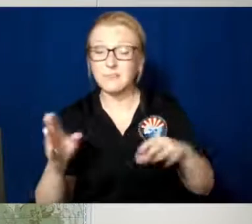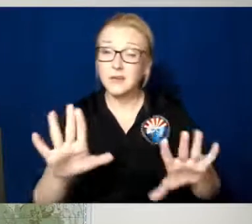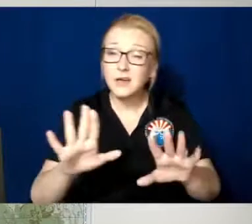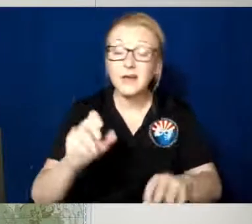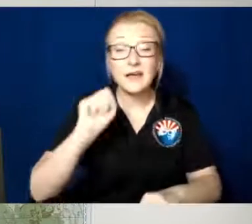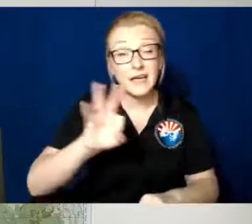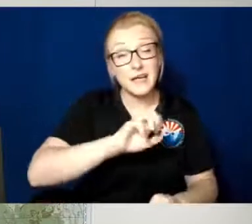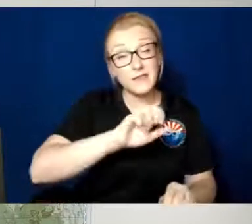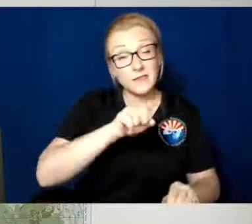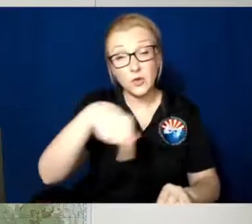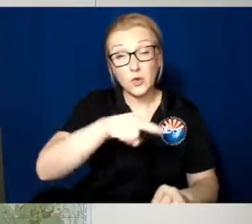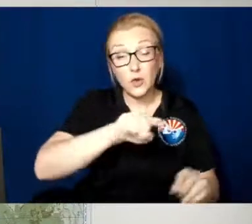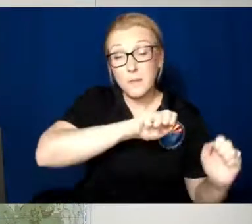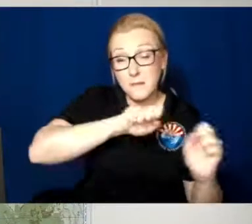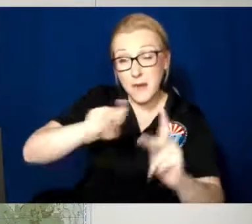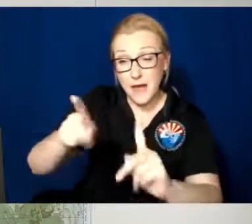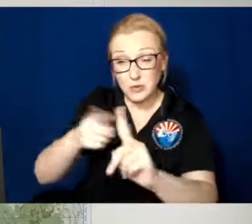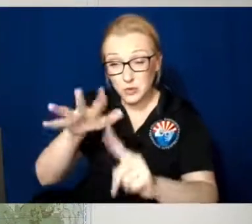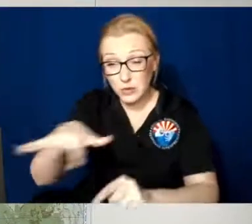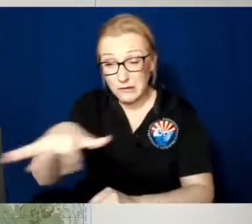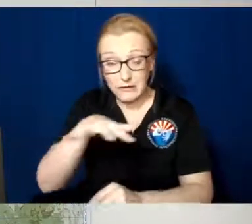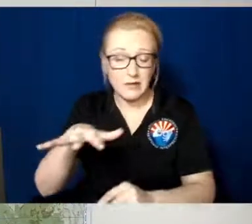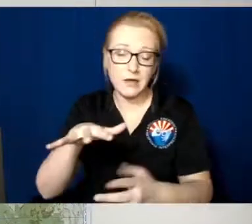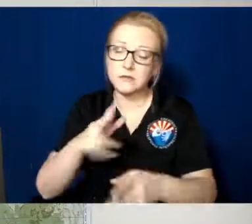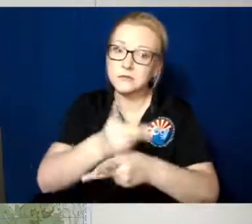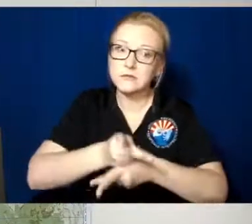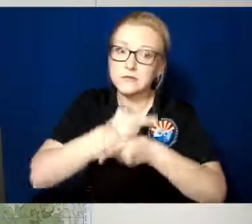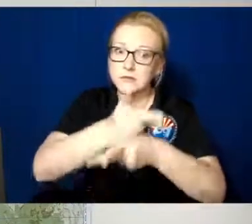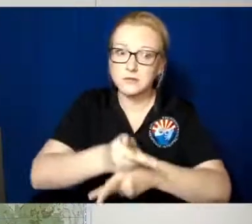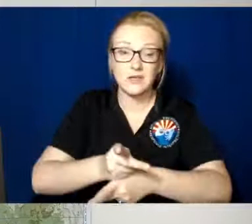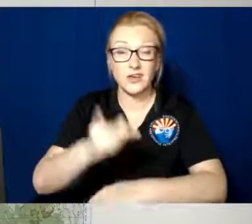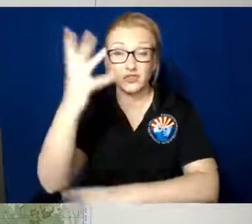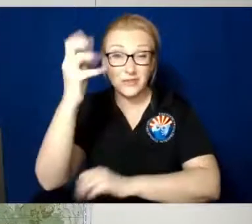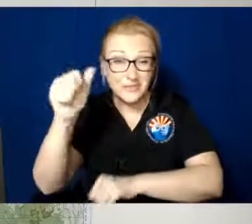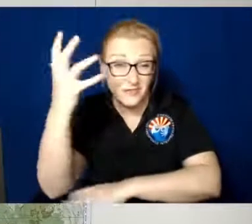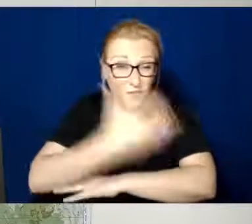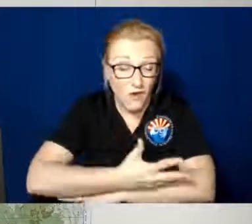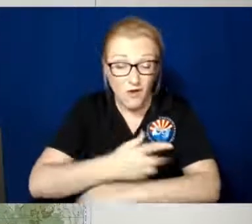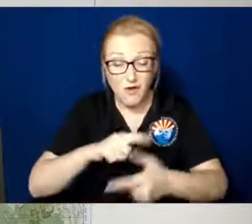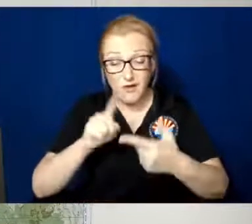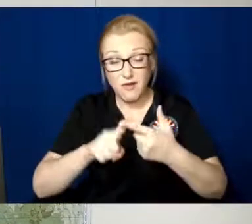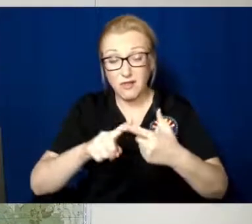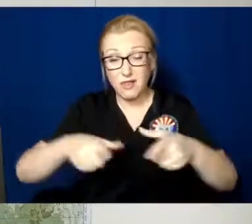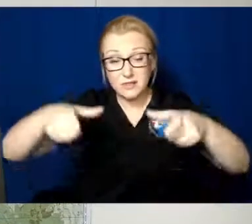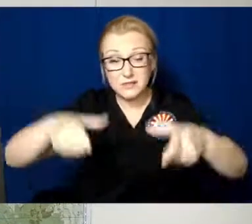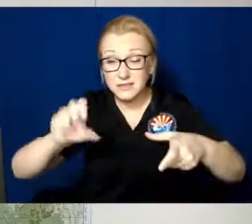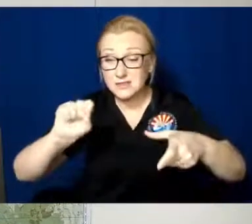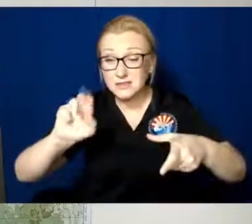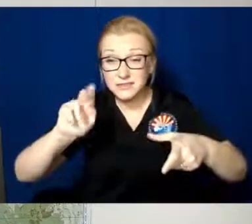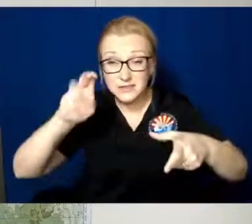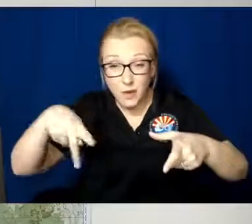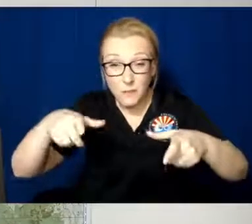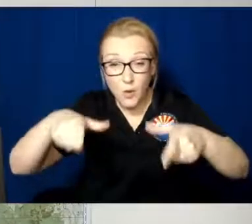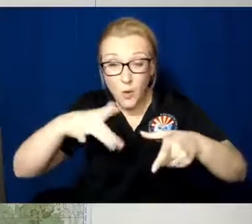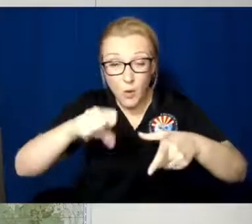of hazard associated with a burn such as this. We have hazard trees, there's stump holes, there's smoke. Some of the animals